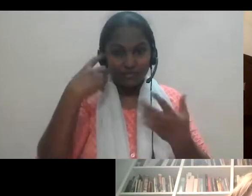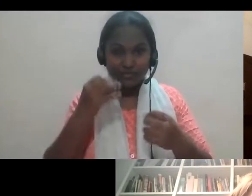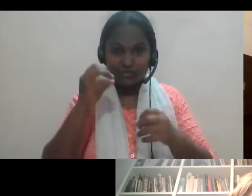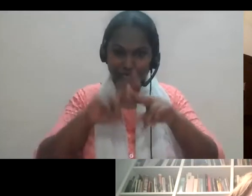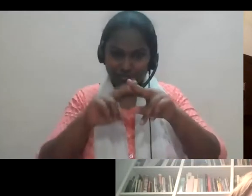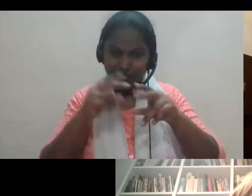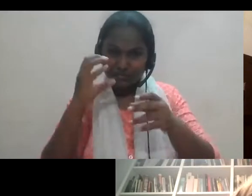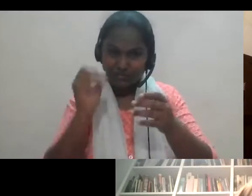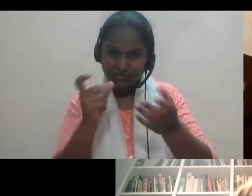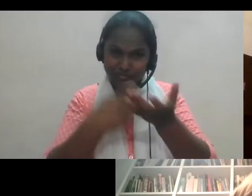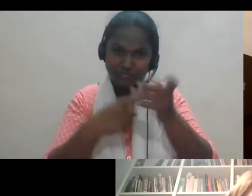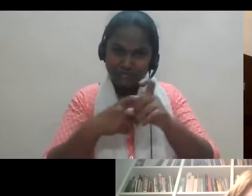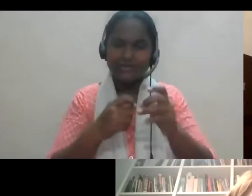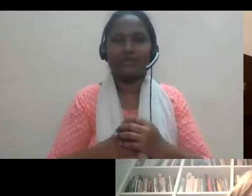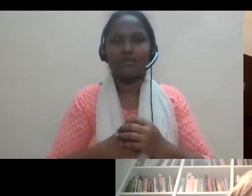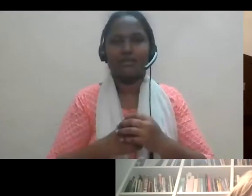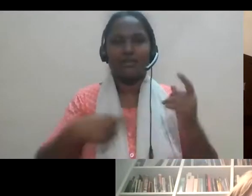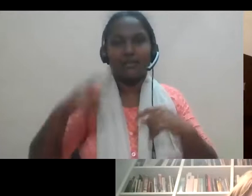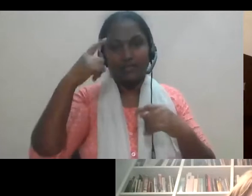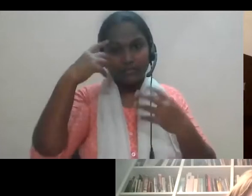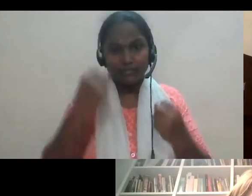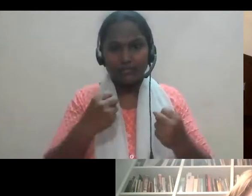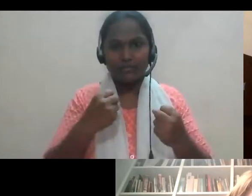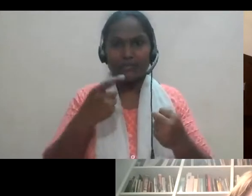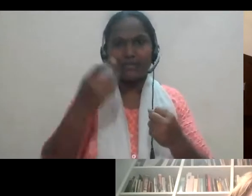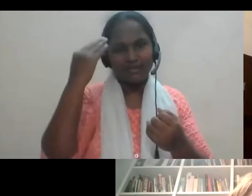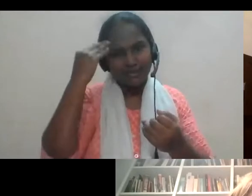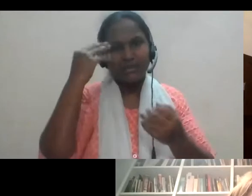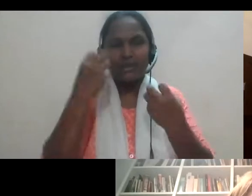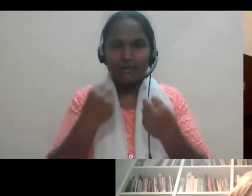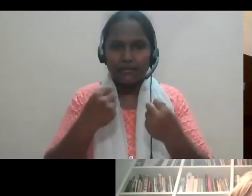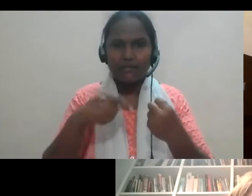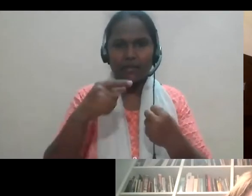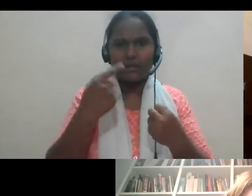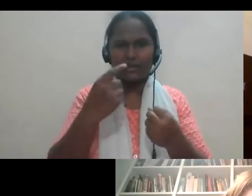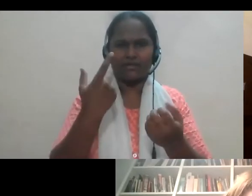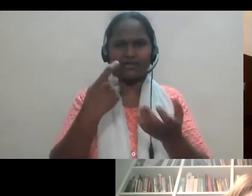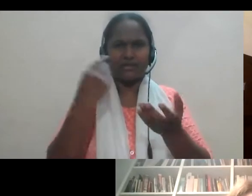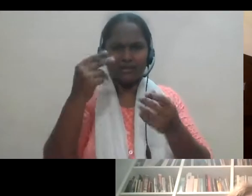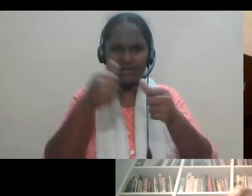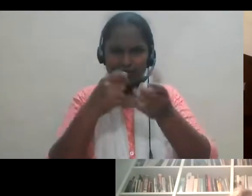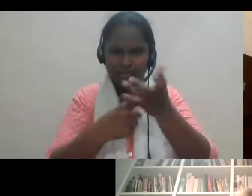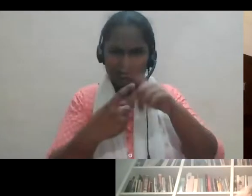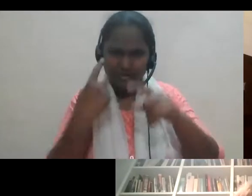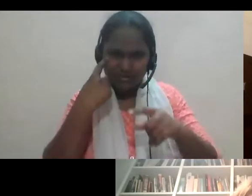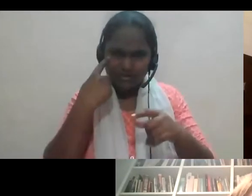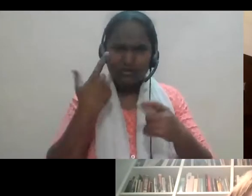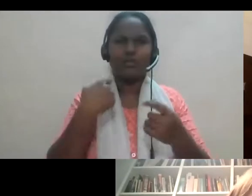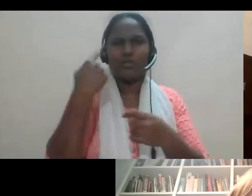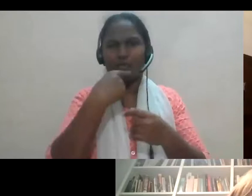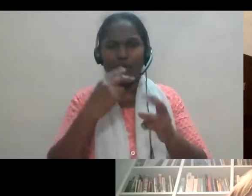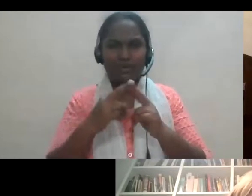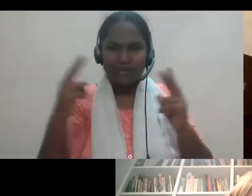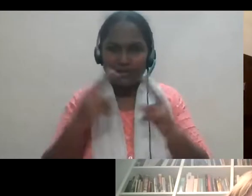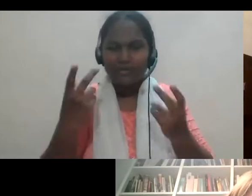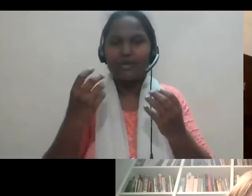course, is and was Marta Minujín, no? The artist who's a very